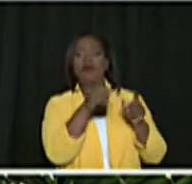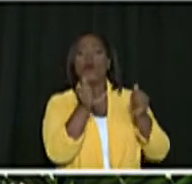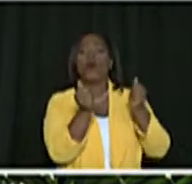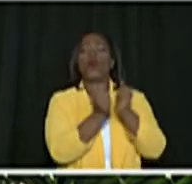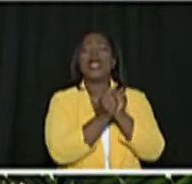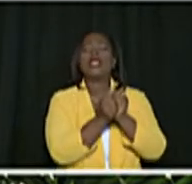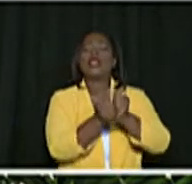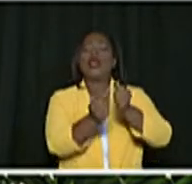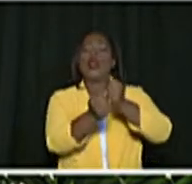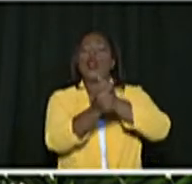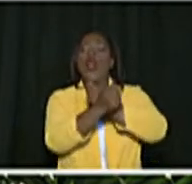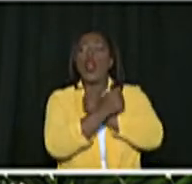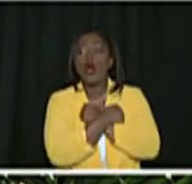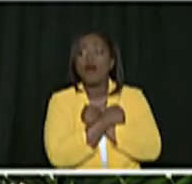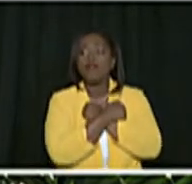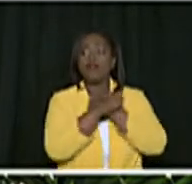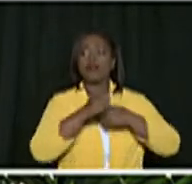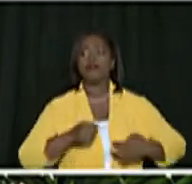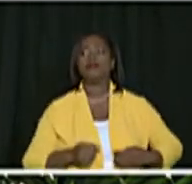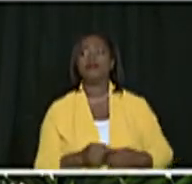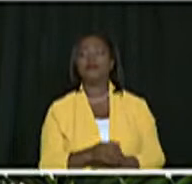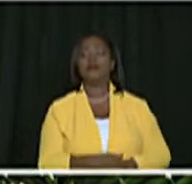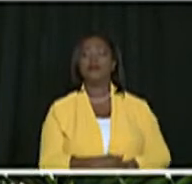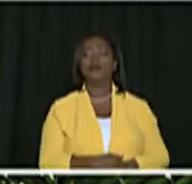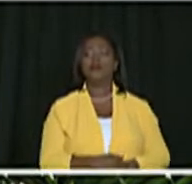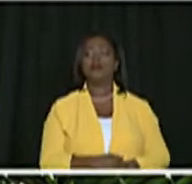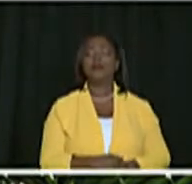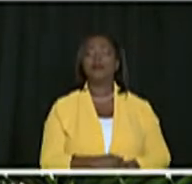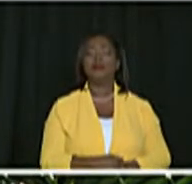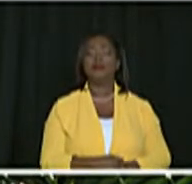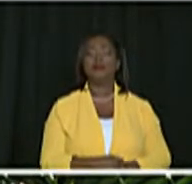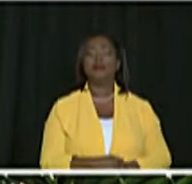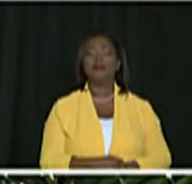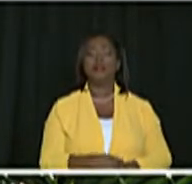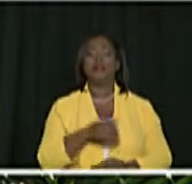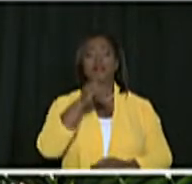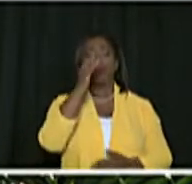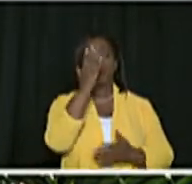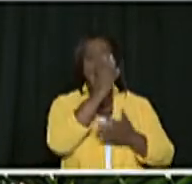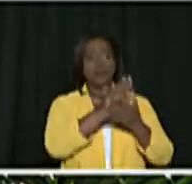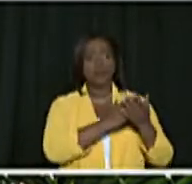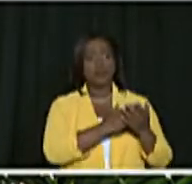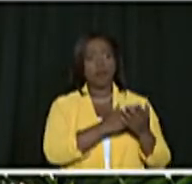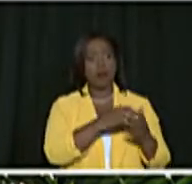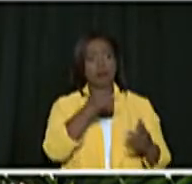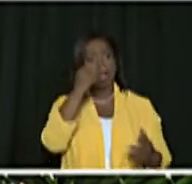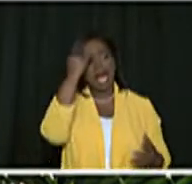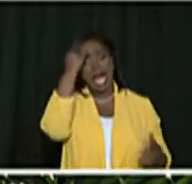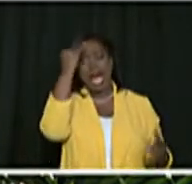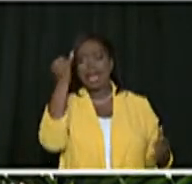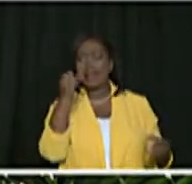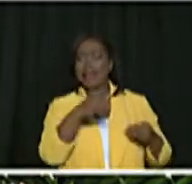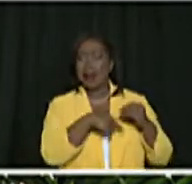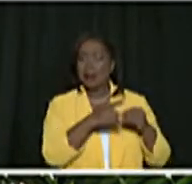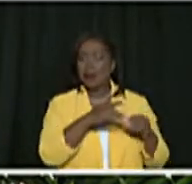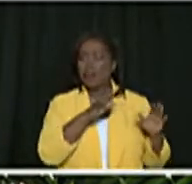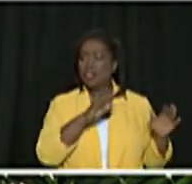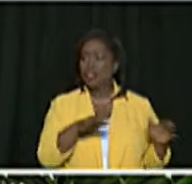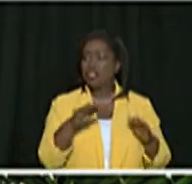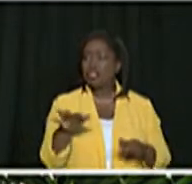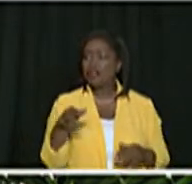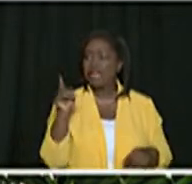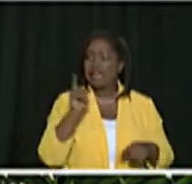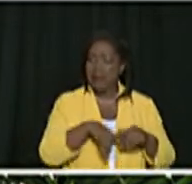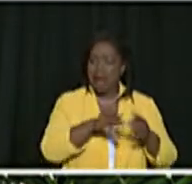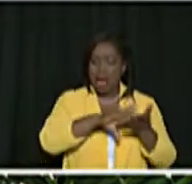idea that children can't learn unless you, as one of our from CPC was indicated, one of our panelists was saying that you have to beat